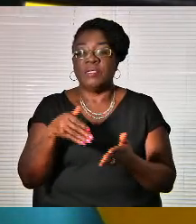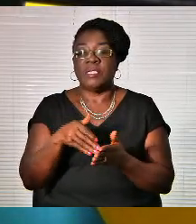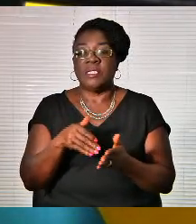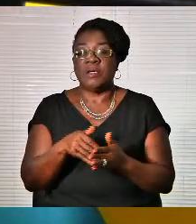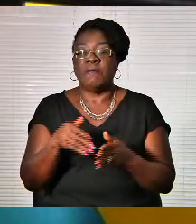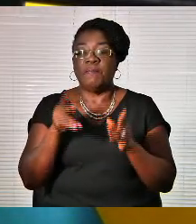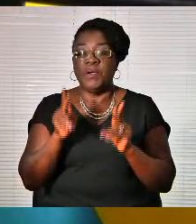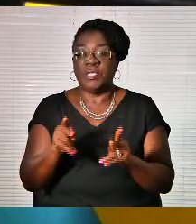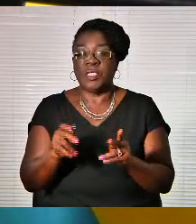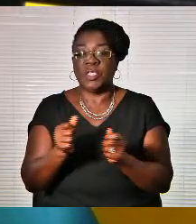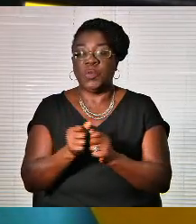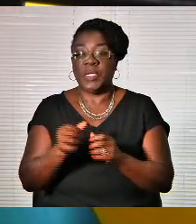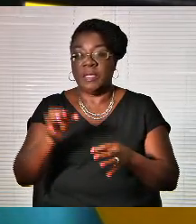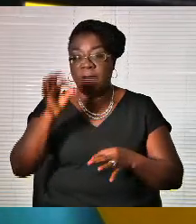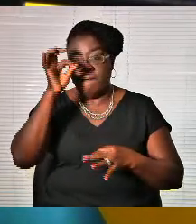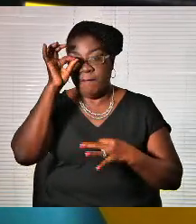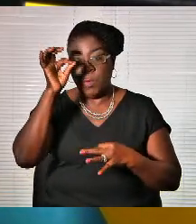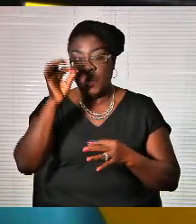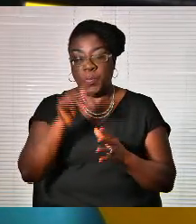flu.